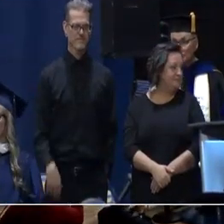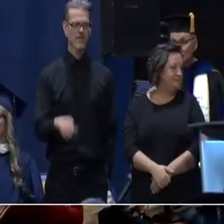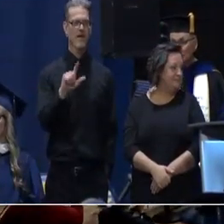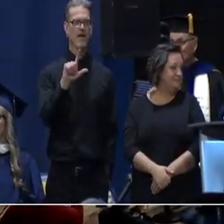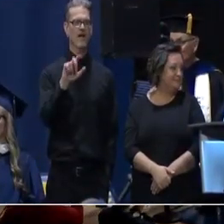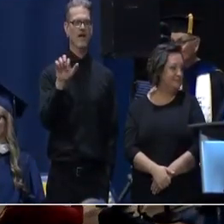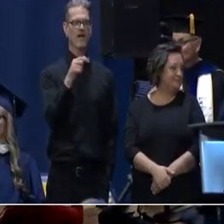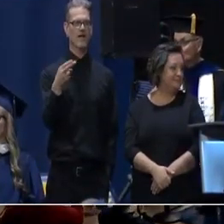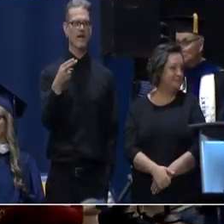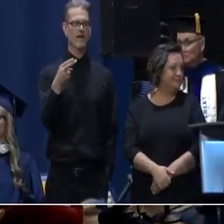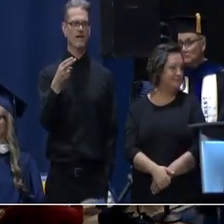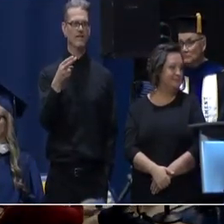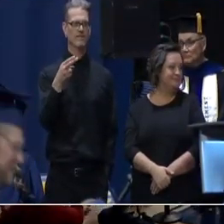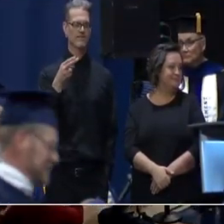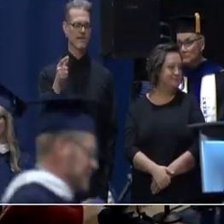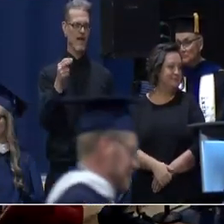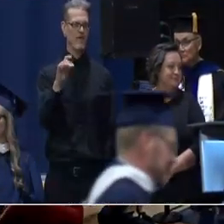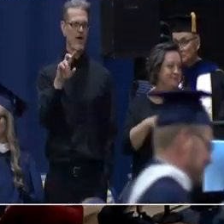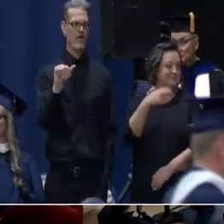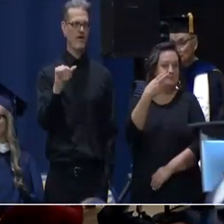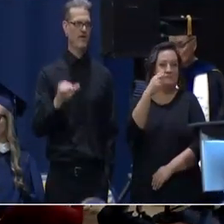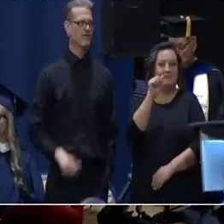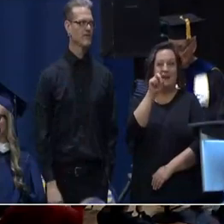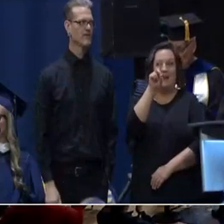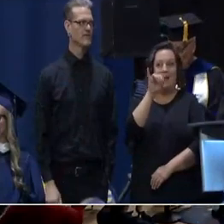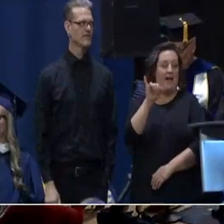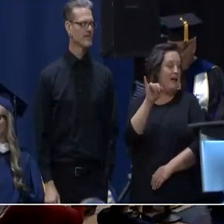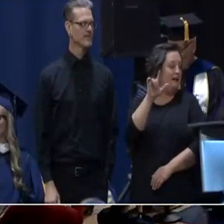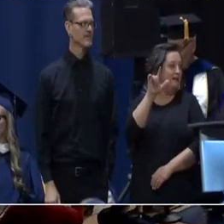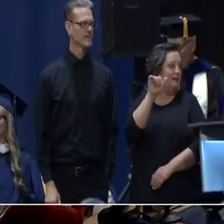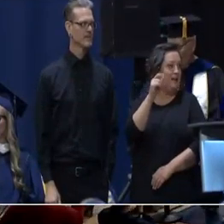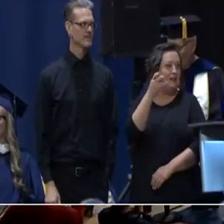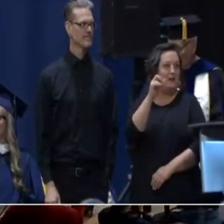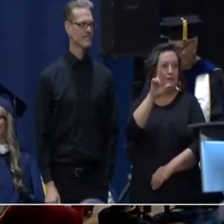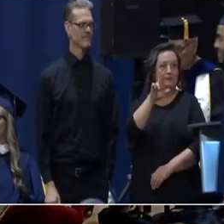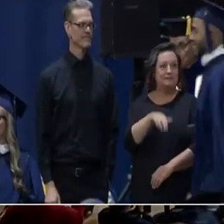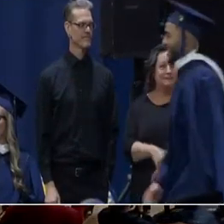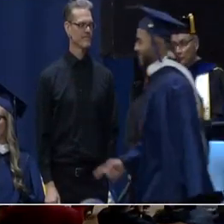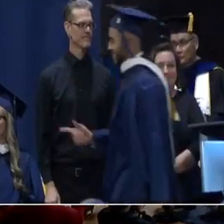Leah Herrera. Hadi Alarmer.